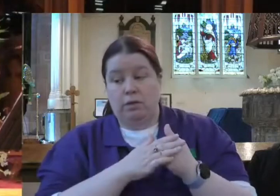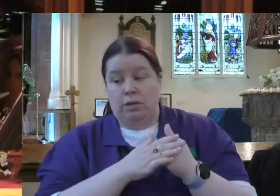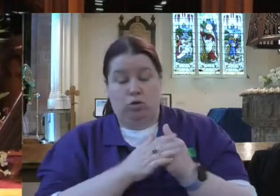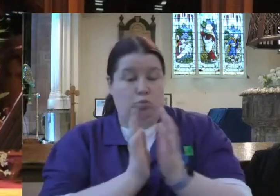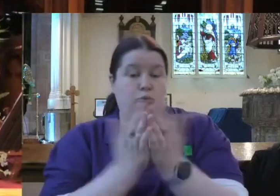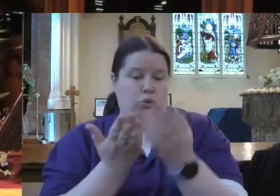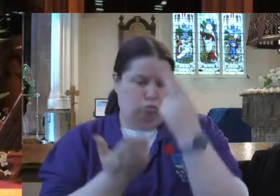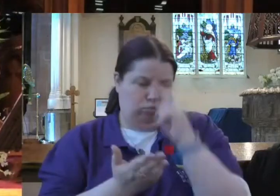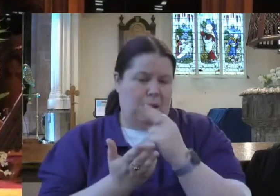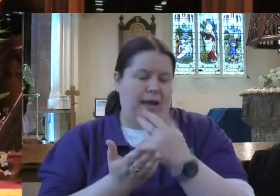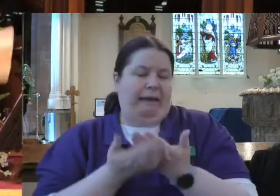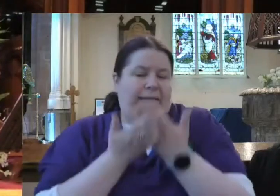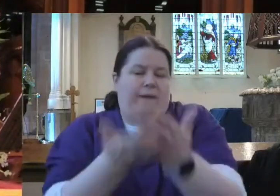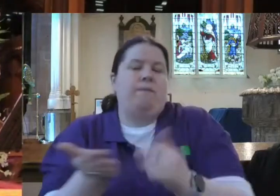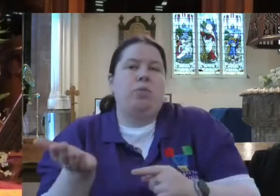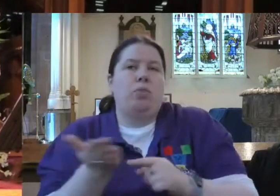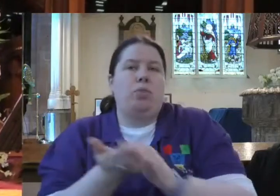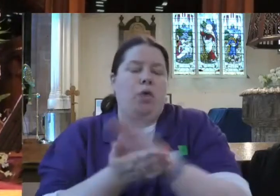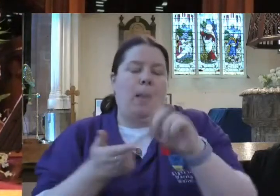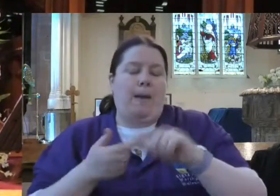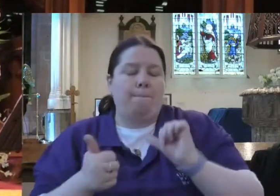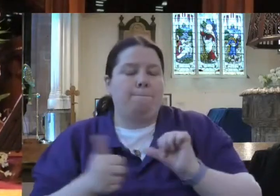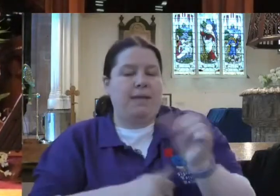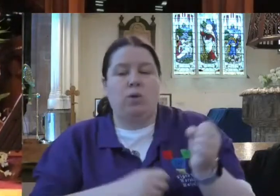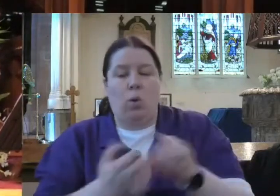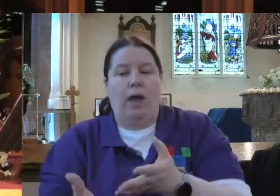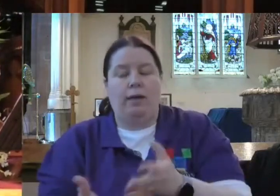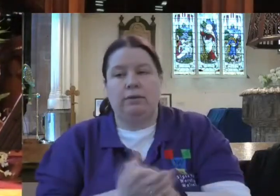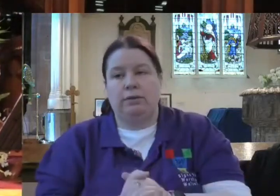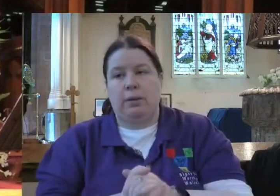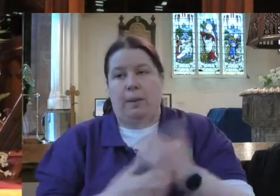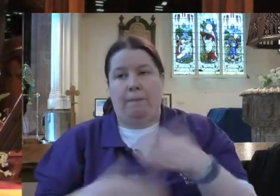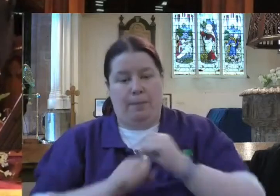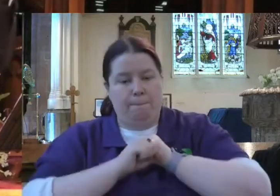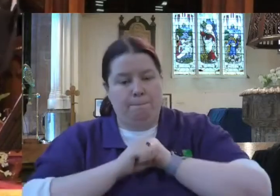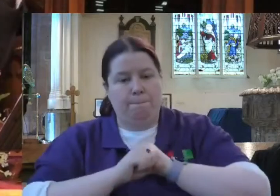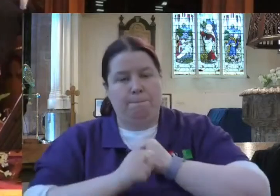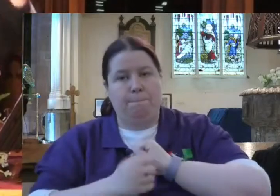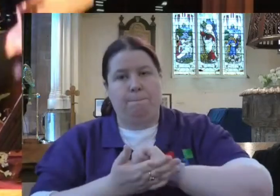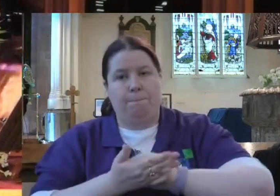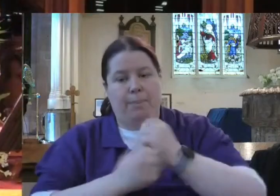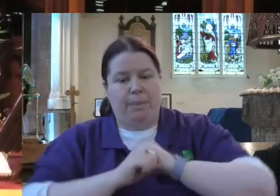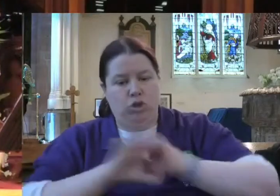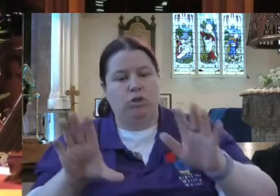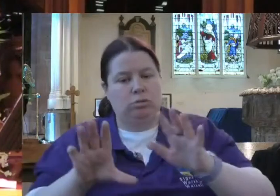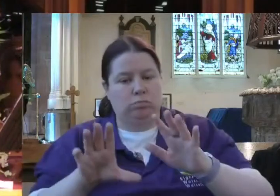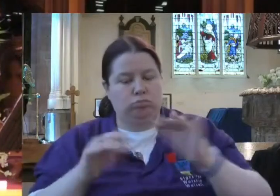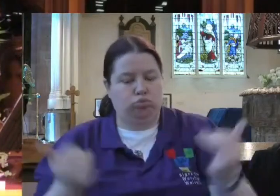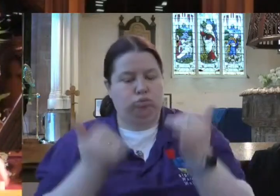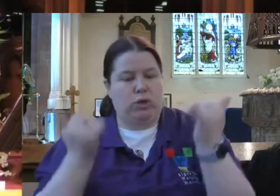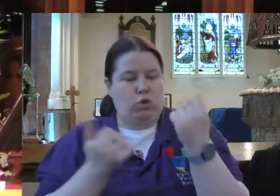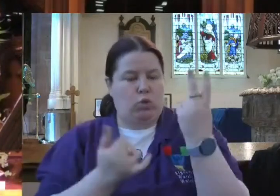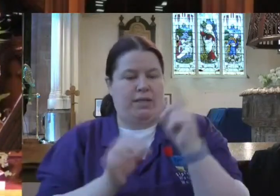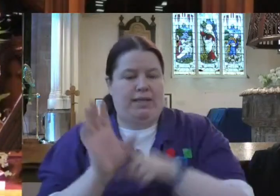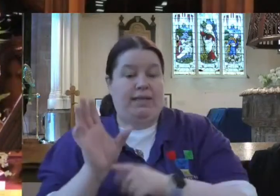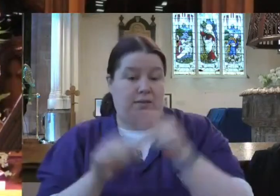Away. The Lancaster Foundation, this was published to mark 20 years of the Lancaster Foundation. But it gives